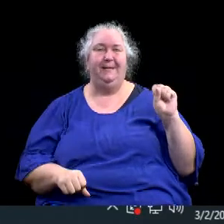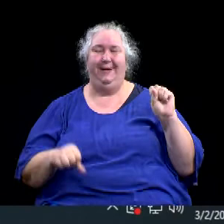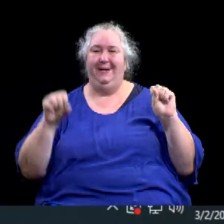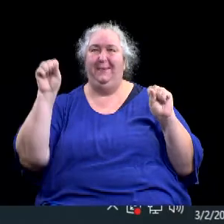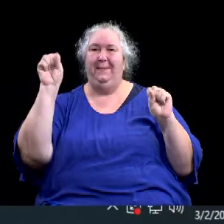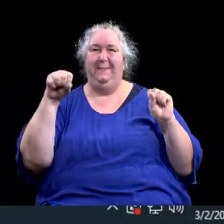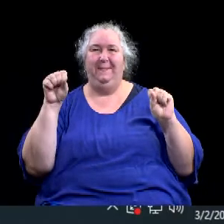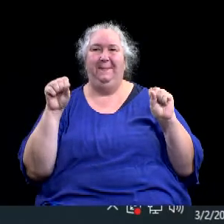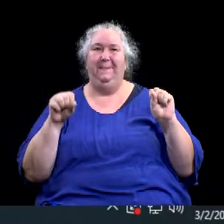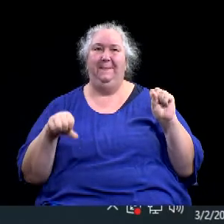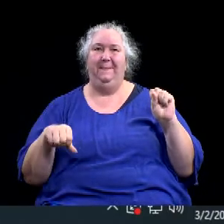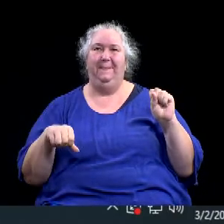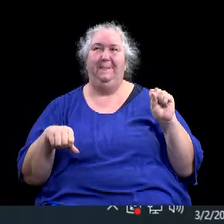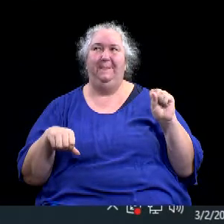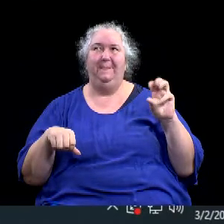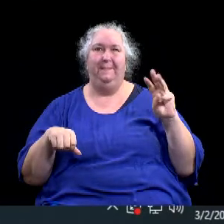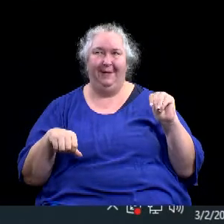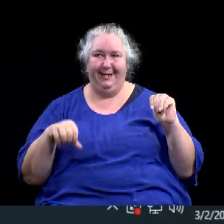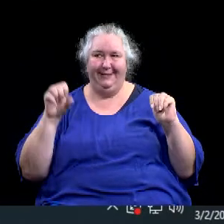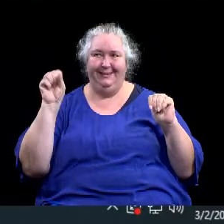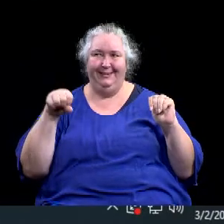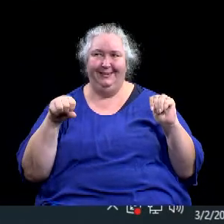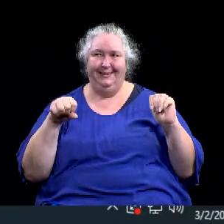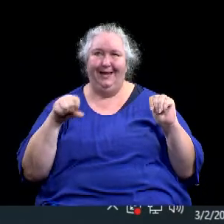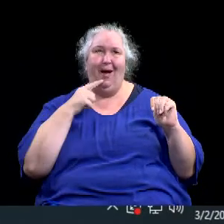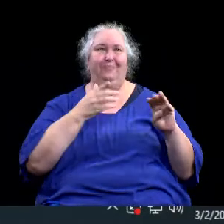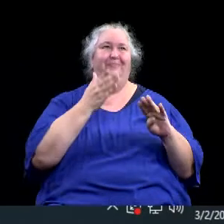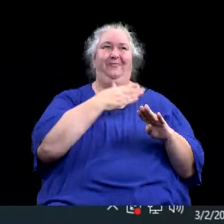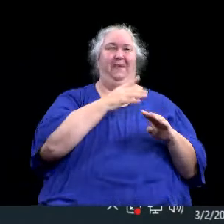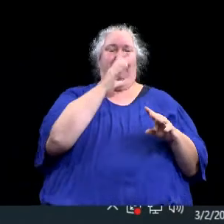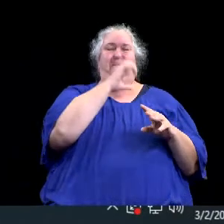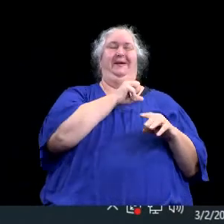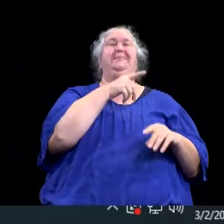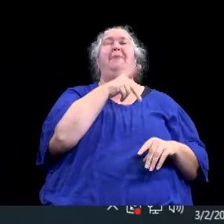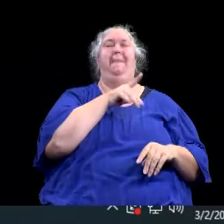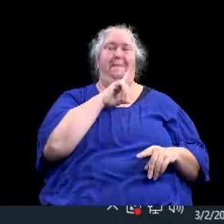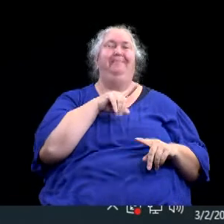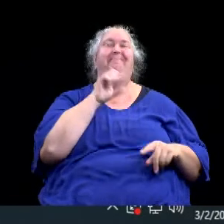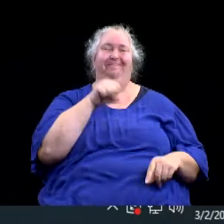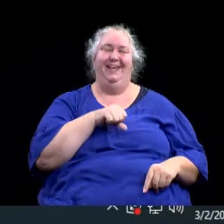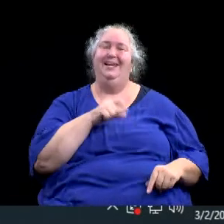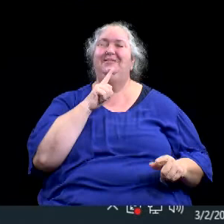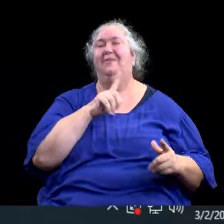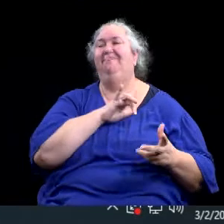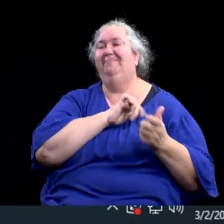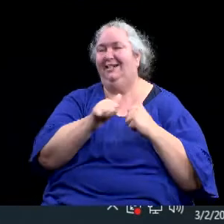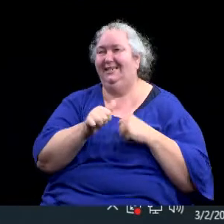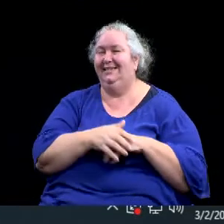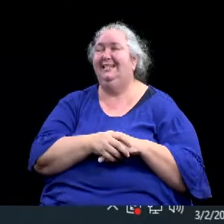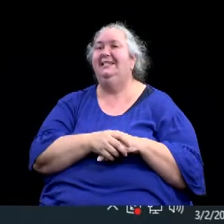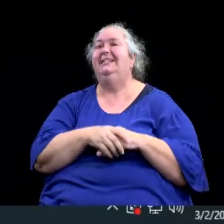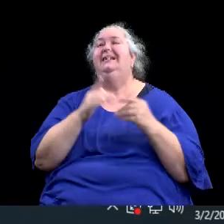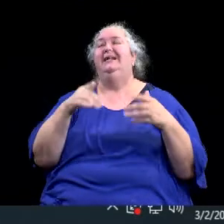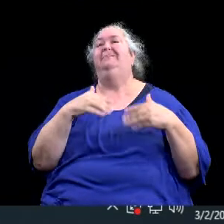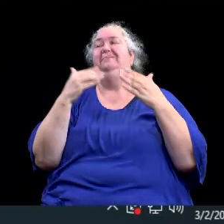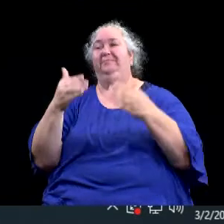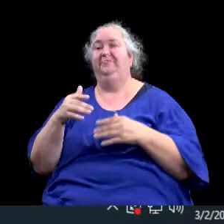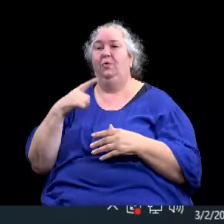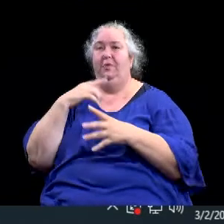Yes, that motion carries. We'll now move on to the consent agenda. We have received speaker cards for agenda item resolution